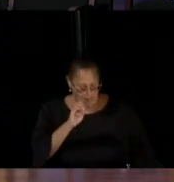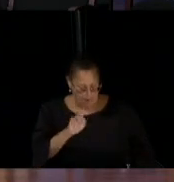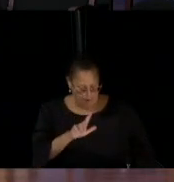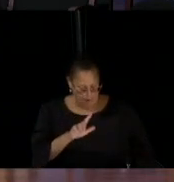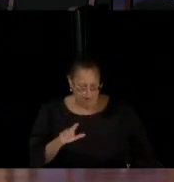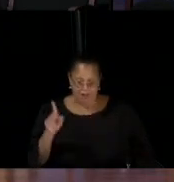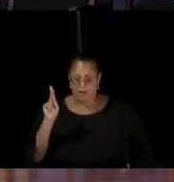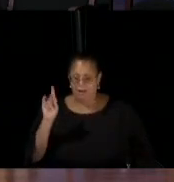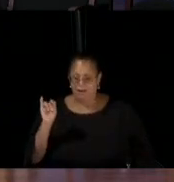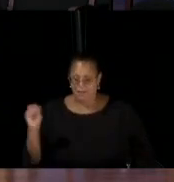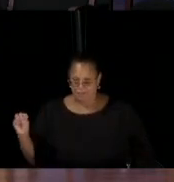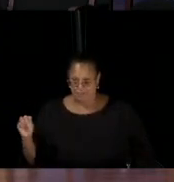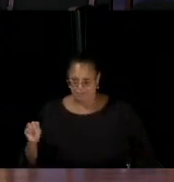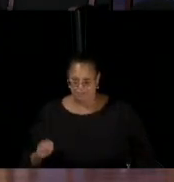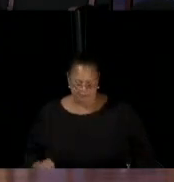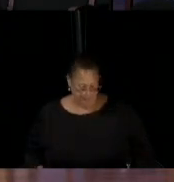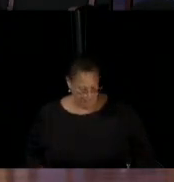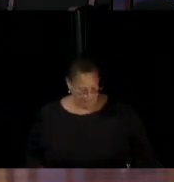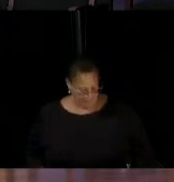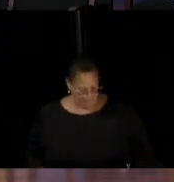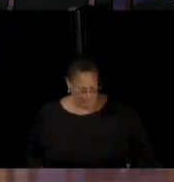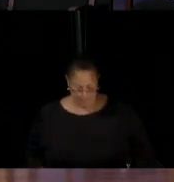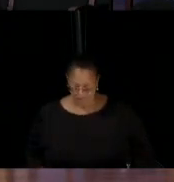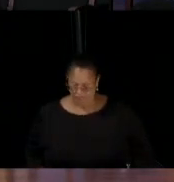Joel Minsu Kim.